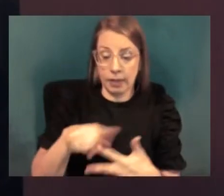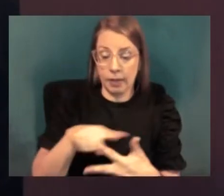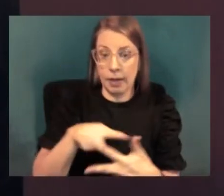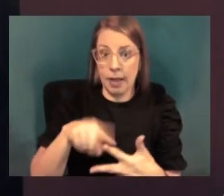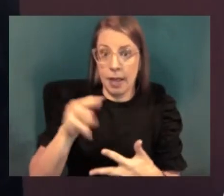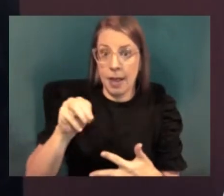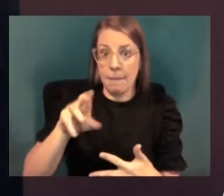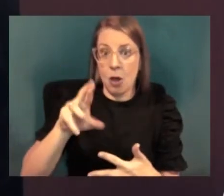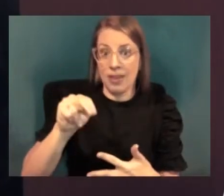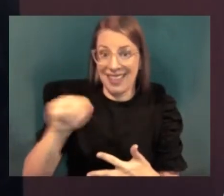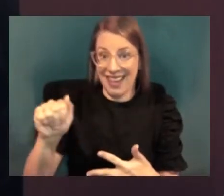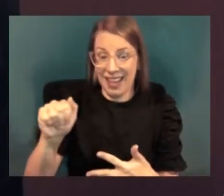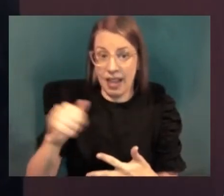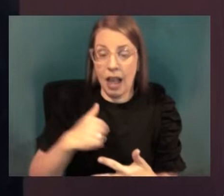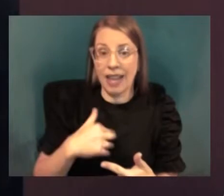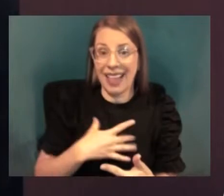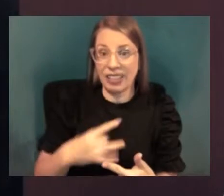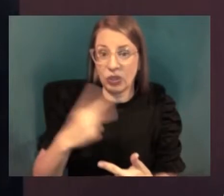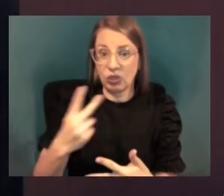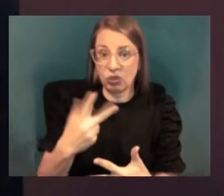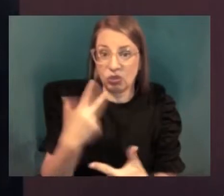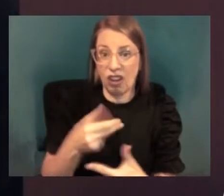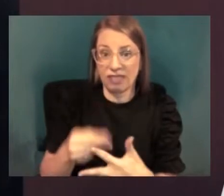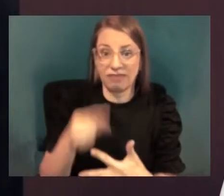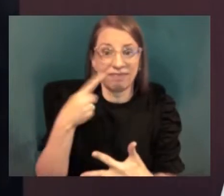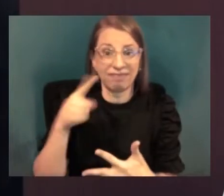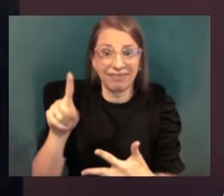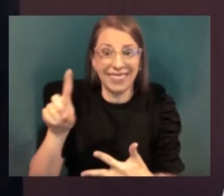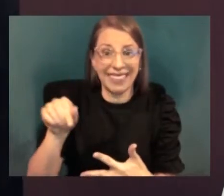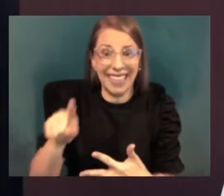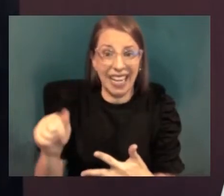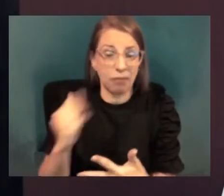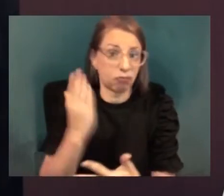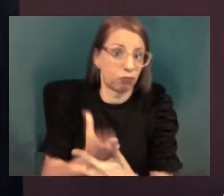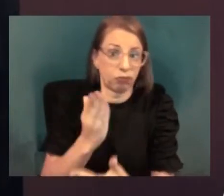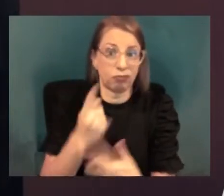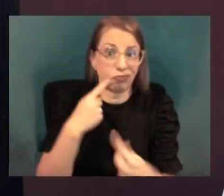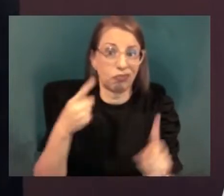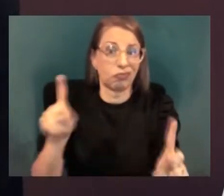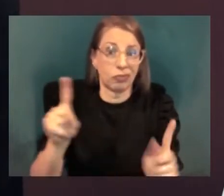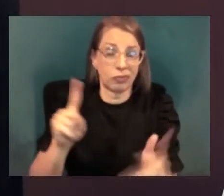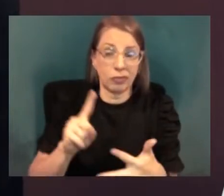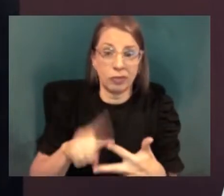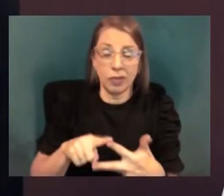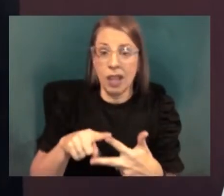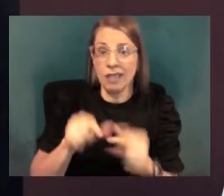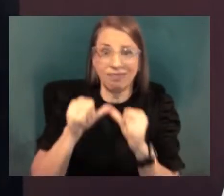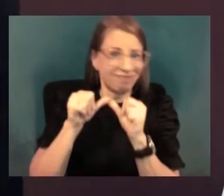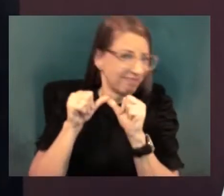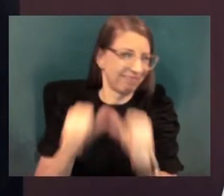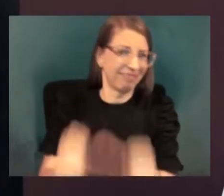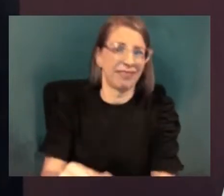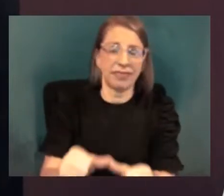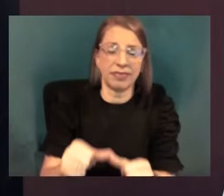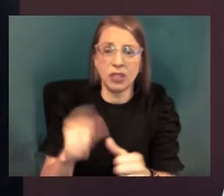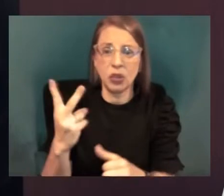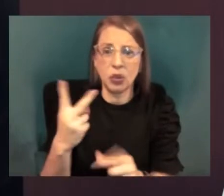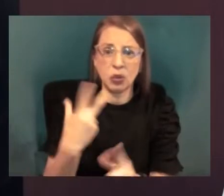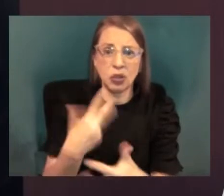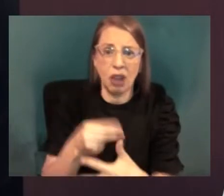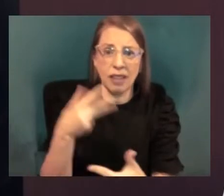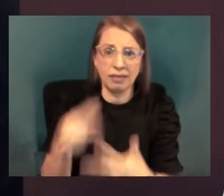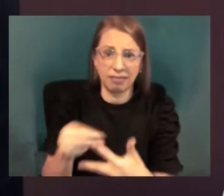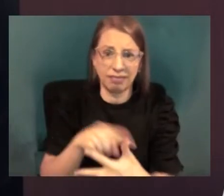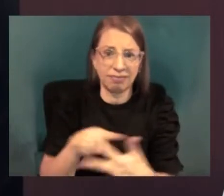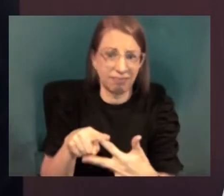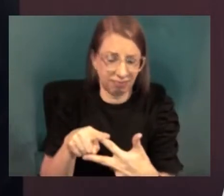like the 2-shot stuff. I like the efficacy data. I like the long-lasting immunity that the 2-shot regimen appears to give us. So I'm